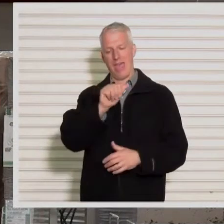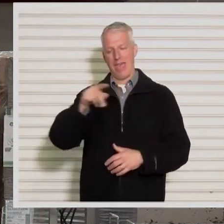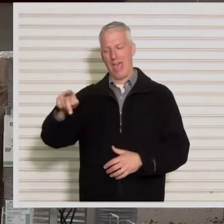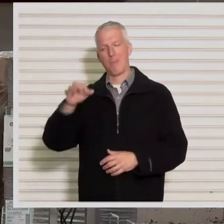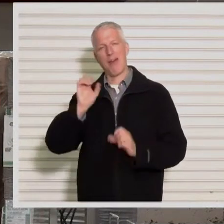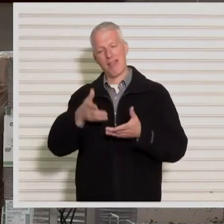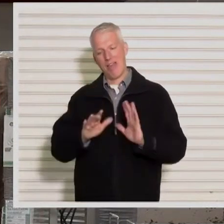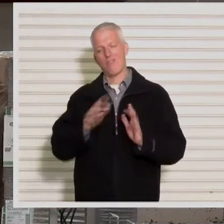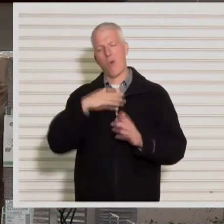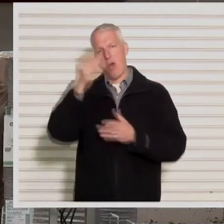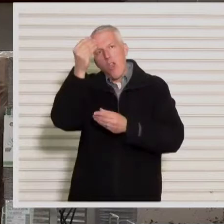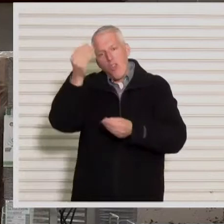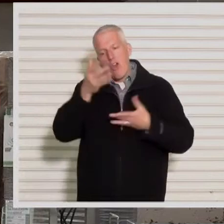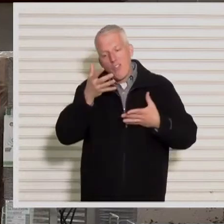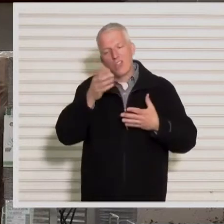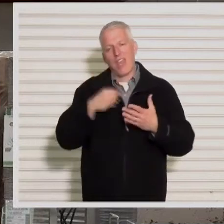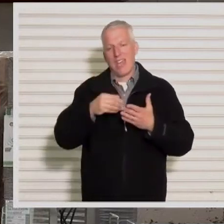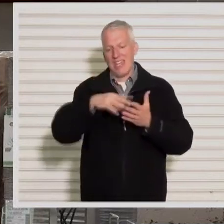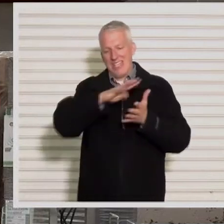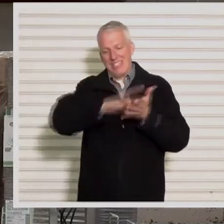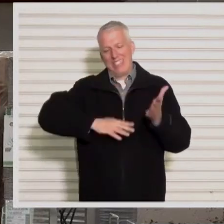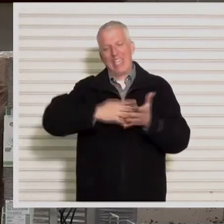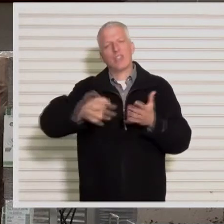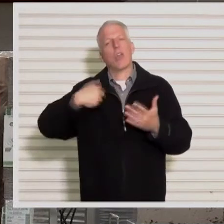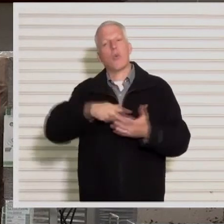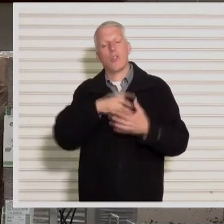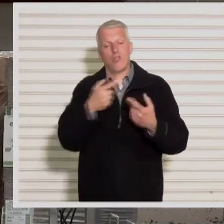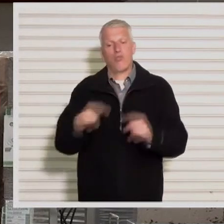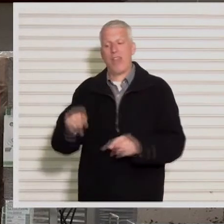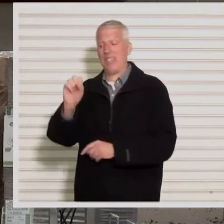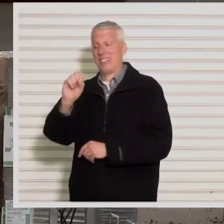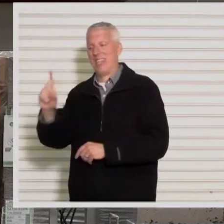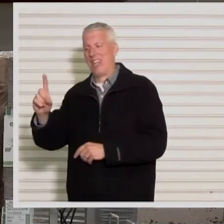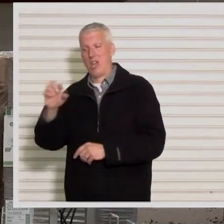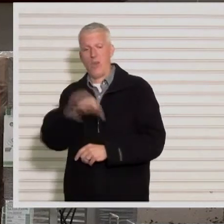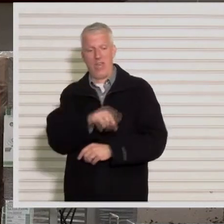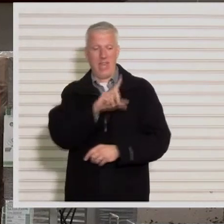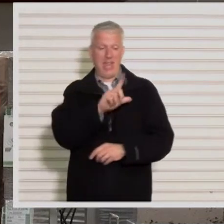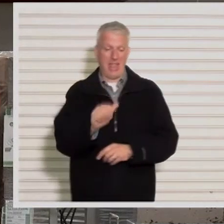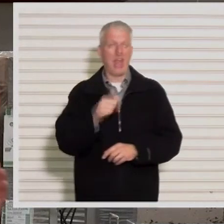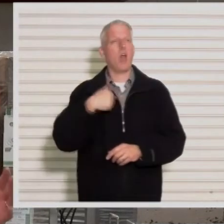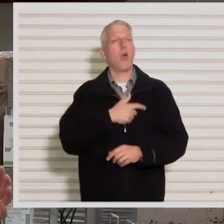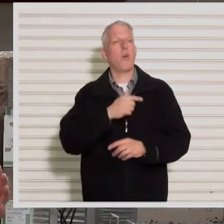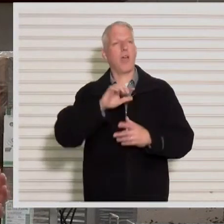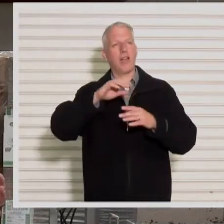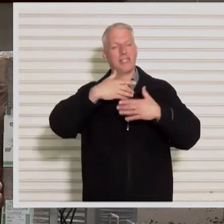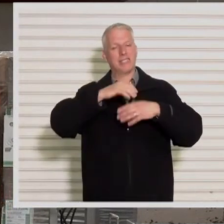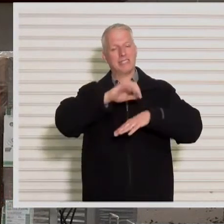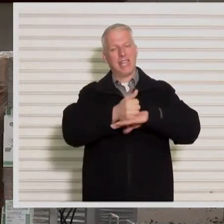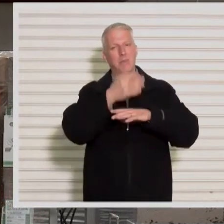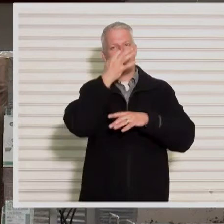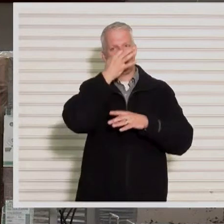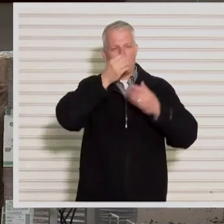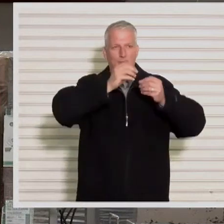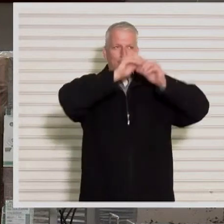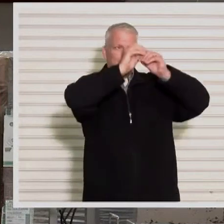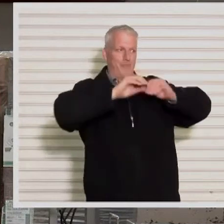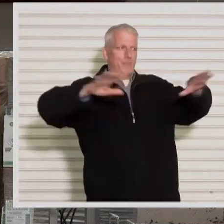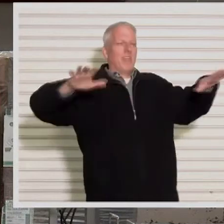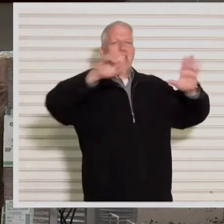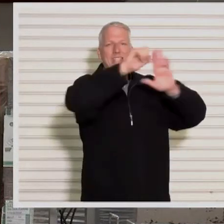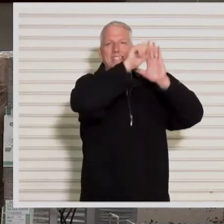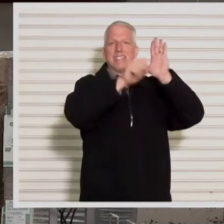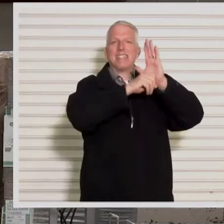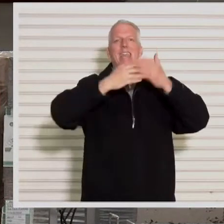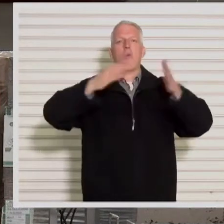scheduling. We piloted it in LA, in San Diego. This week we're rolling it out statewide. This will provide more